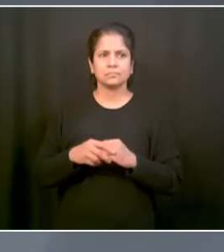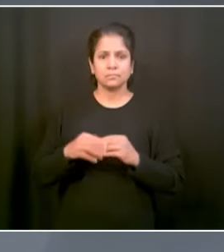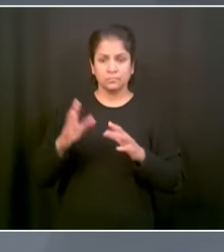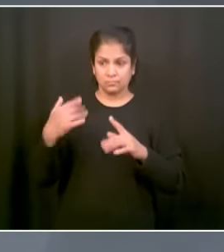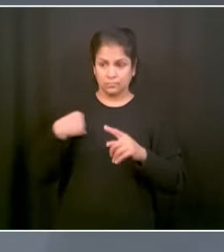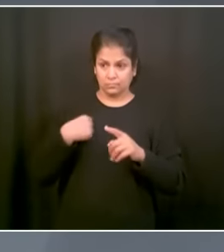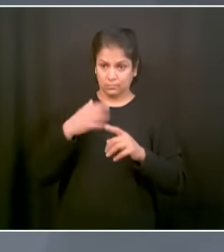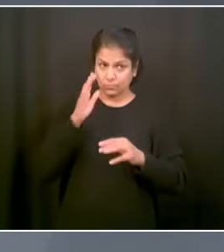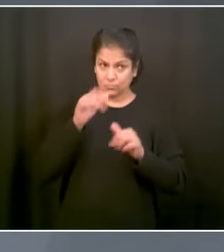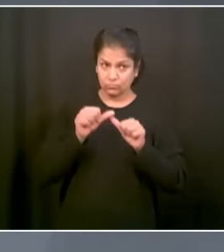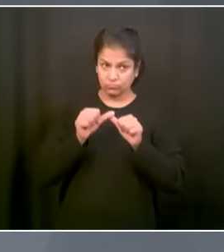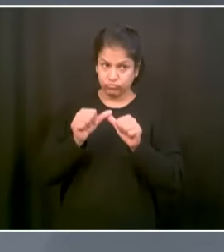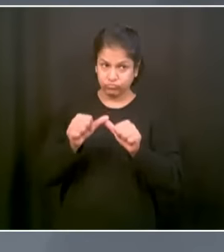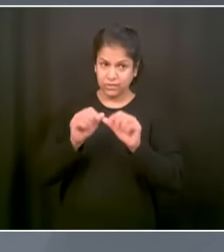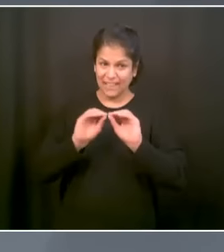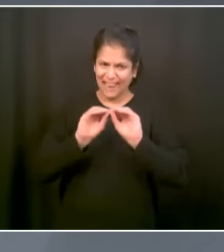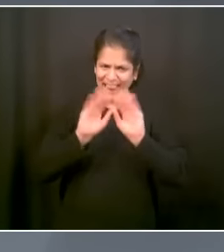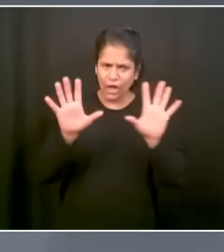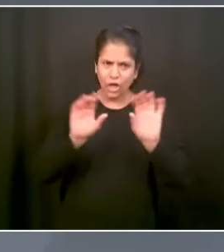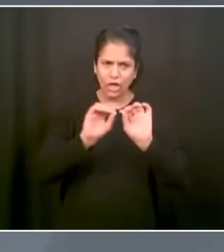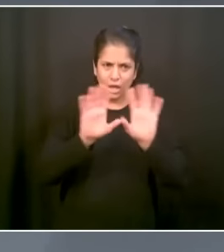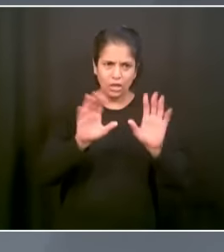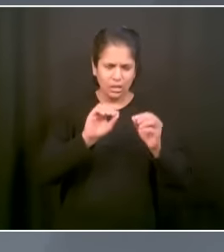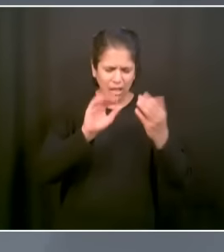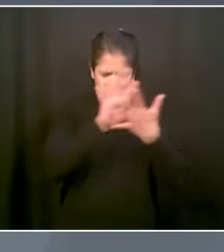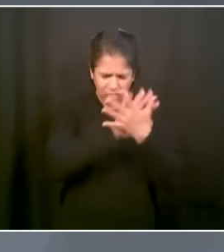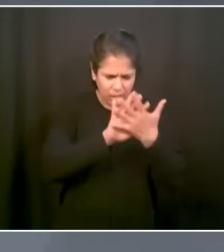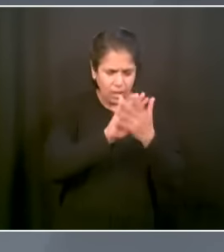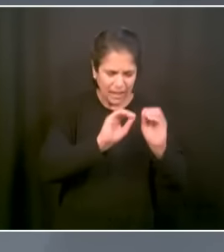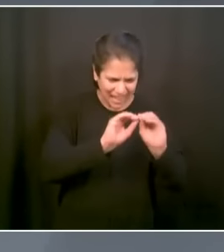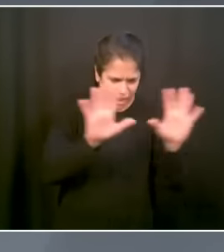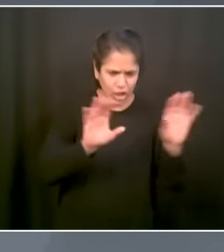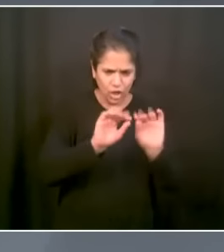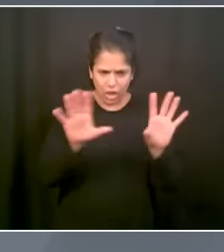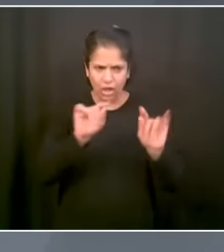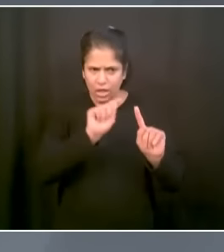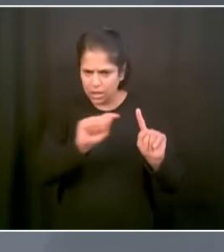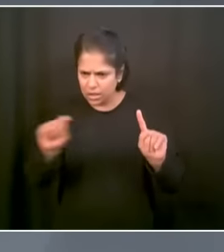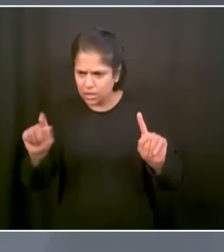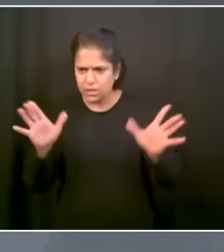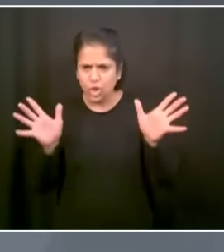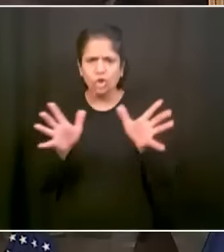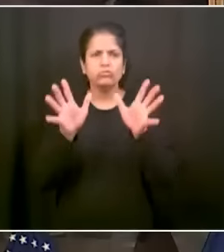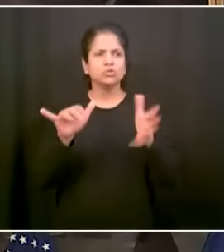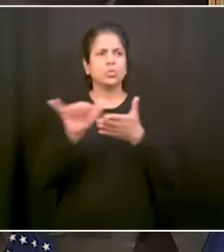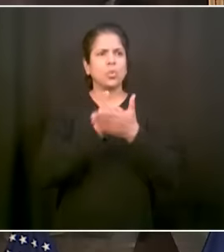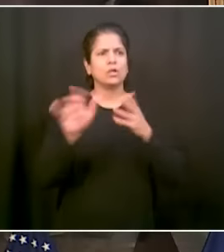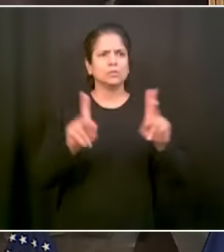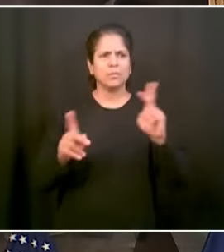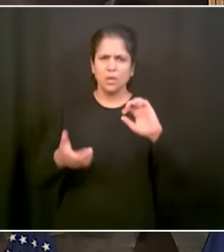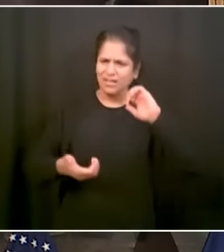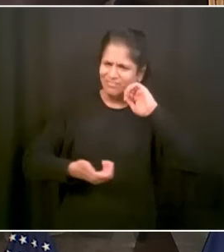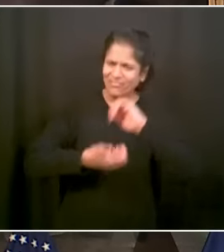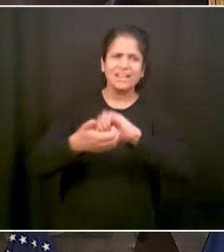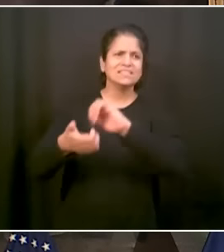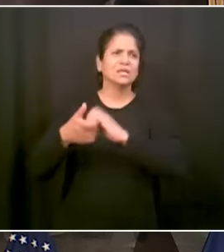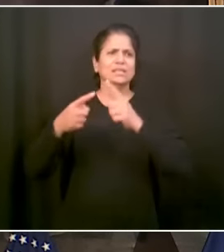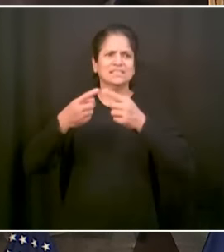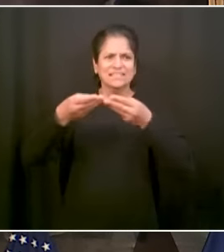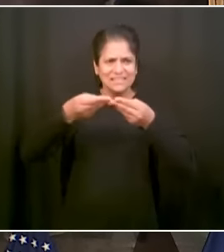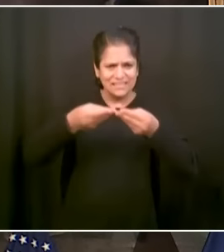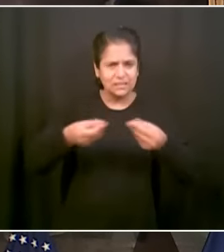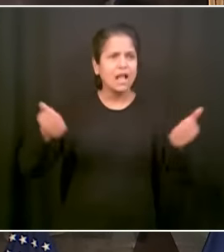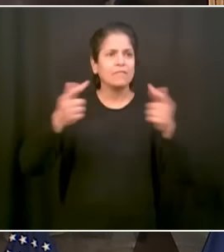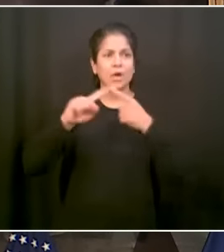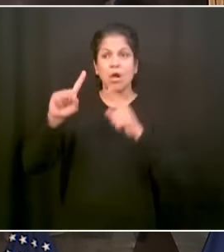we are encouraged by the relationship that we're building not only with Governor Hochul, but also with legislative leaders. Good afternoon, Mayor. Can you expound a bit more on